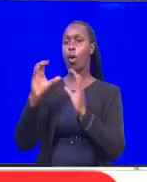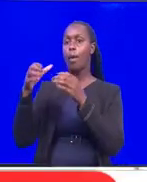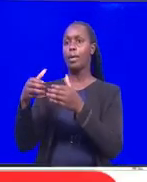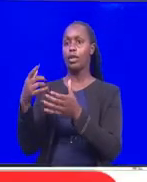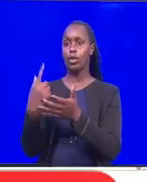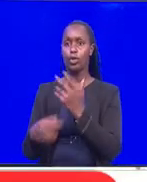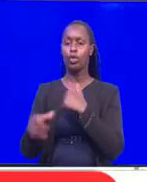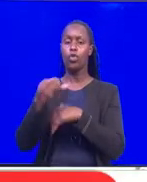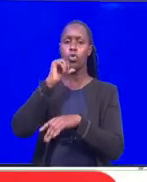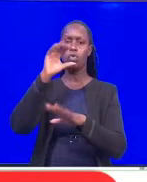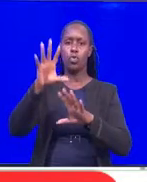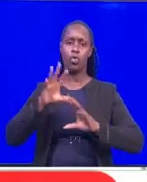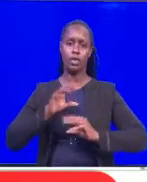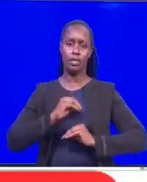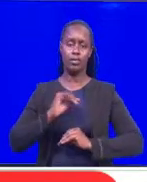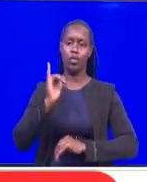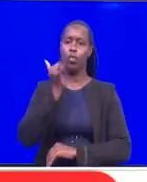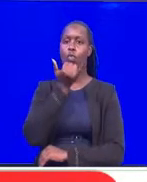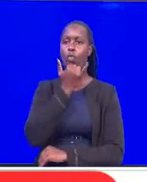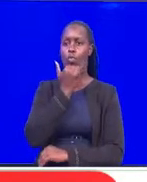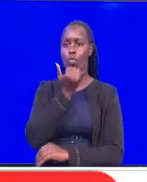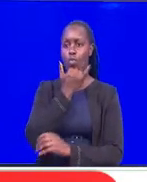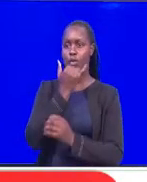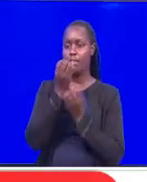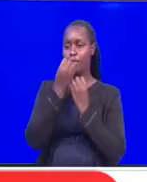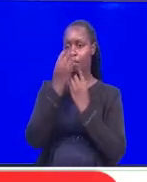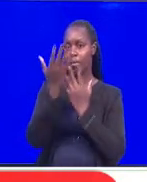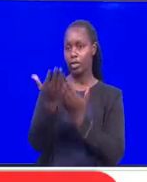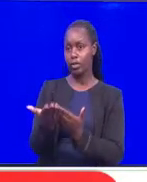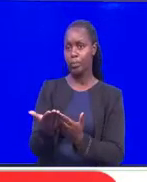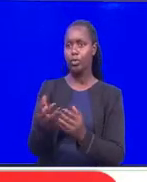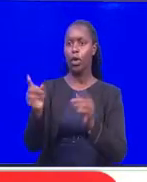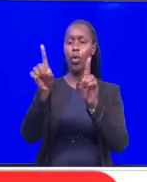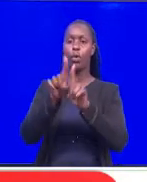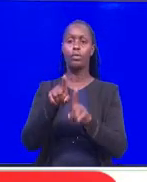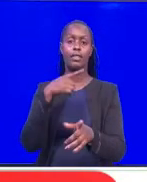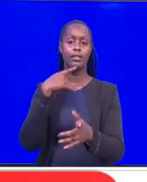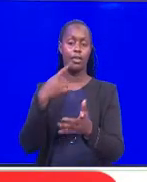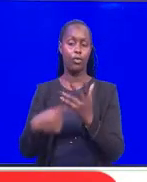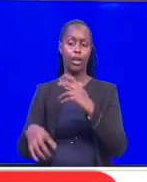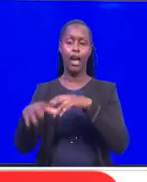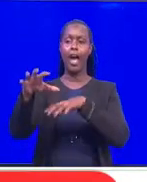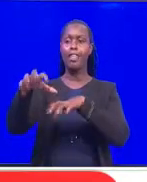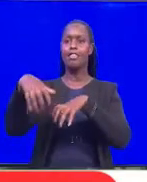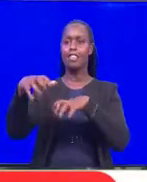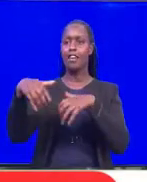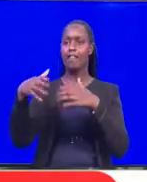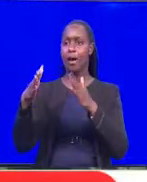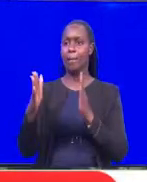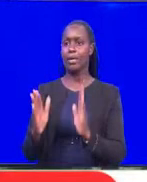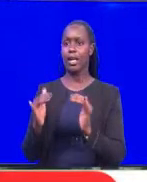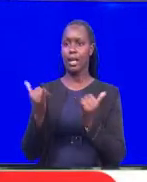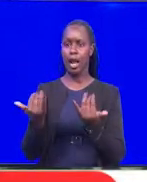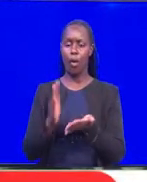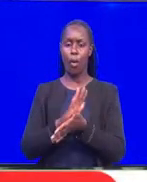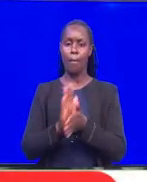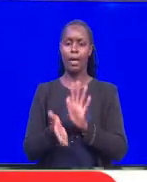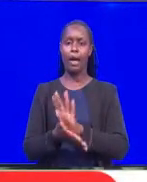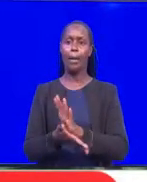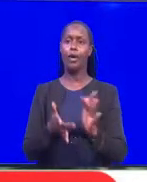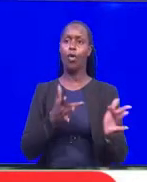on what he called misinformation, despite the fact that farmers around the country are becoming more